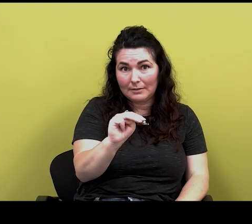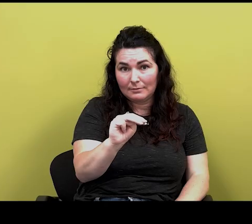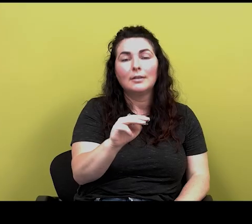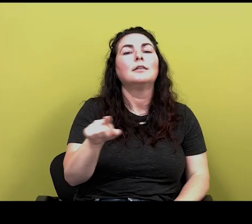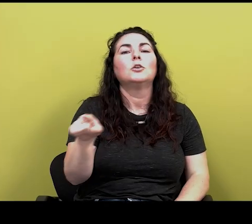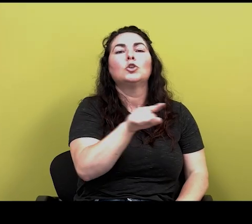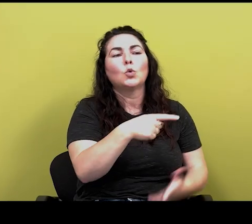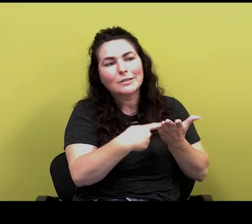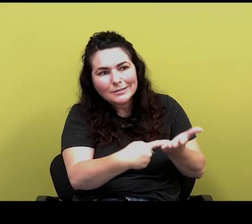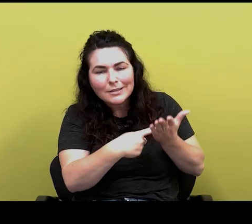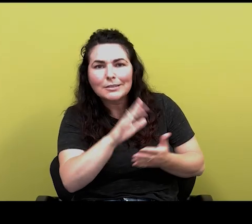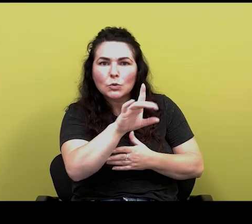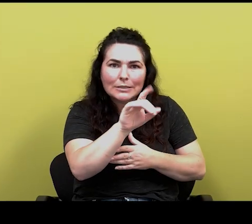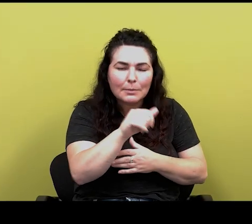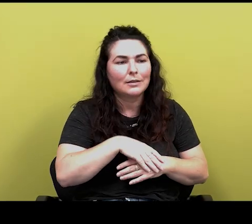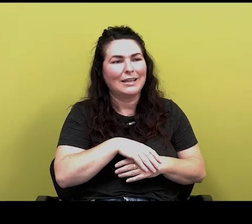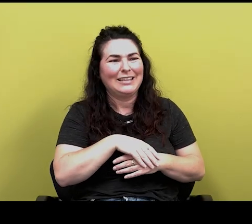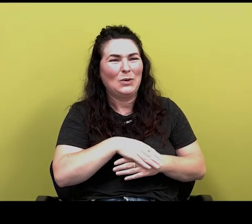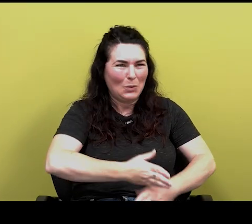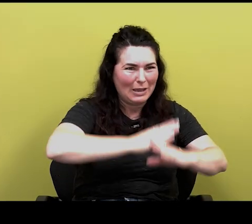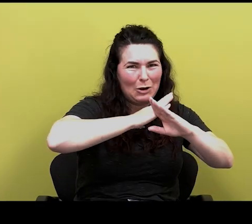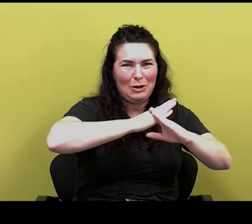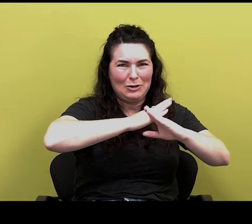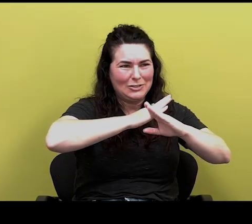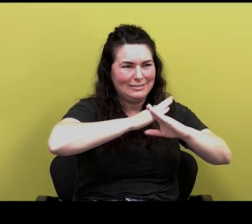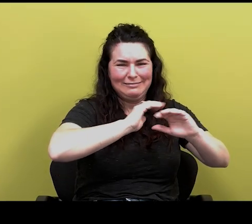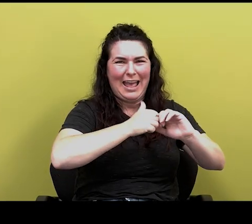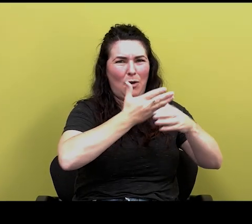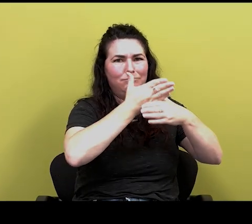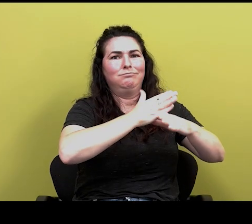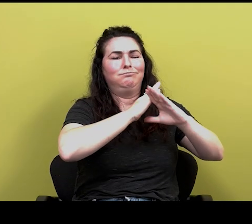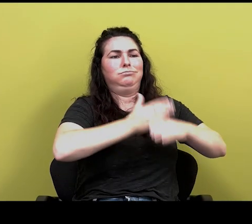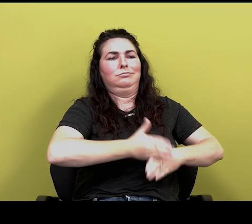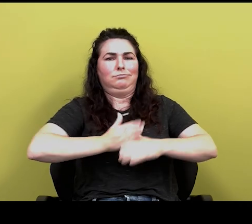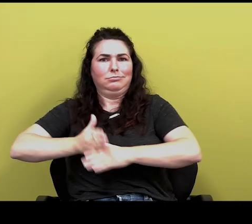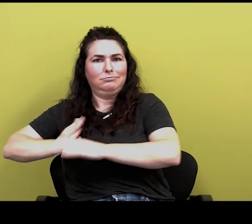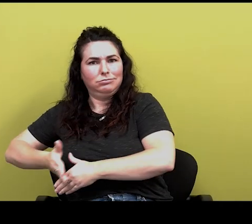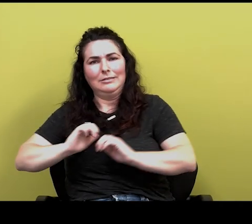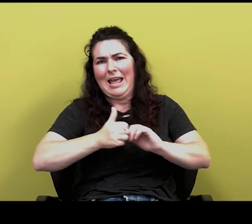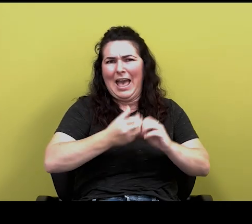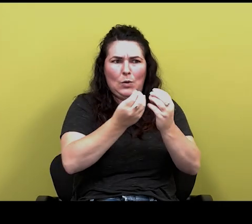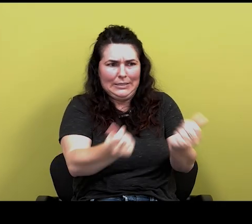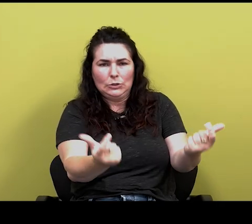discuss any disability-related barriers, accommodations to address those barriers, and how to set up accommodations.